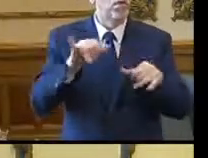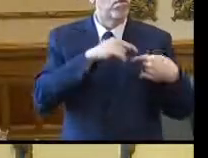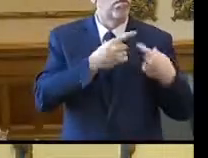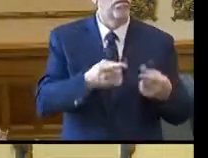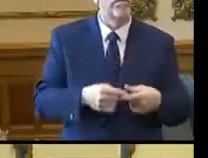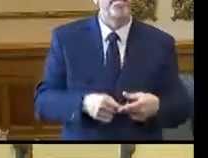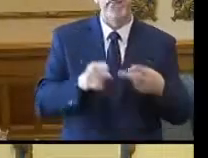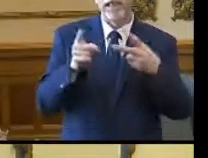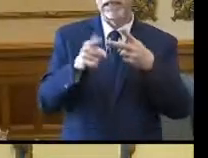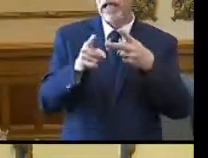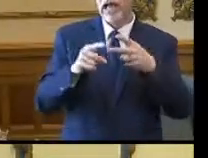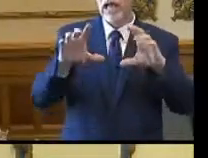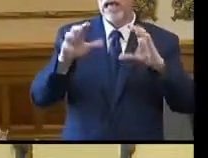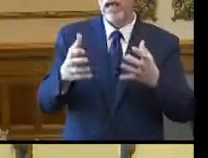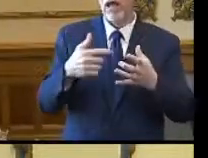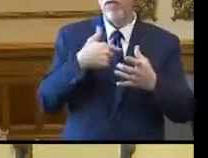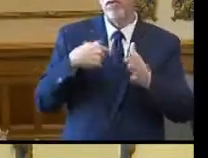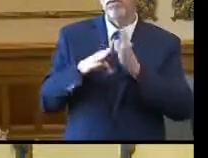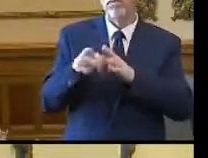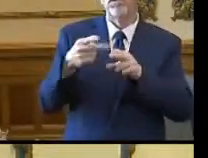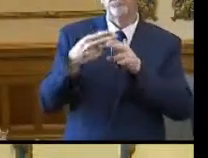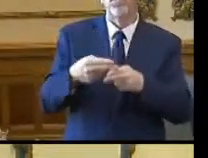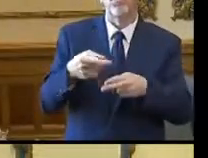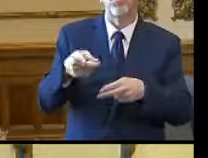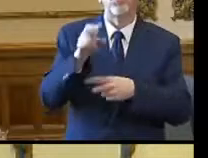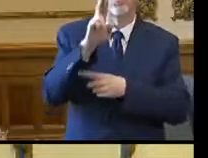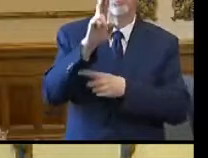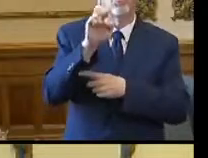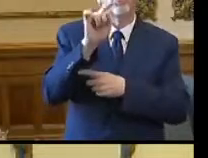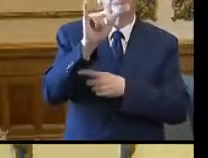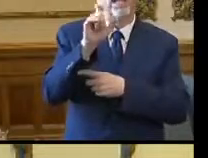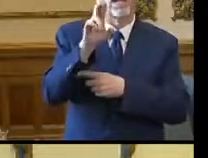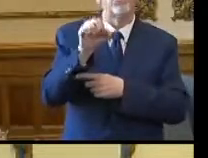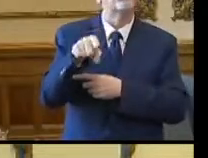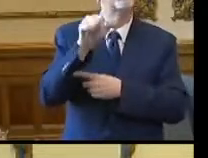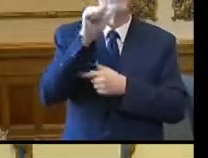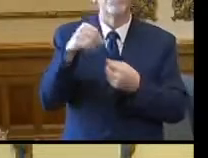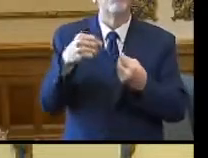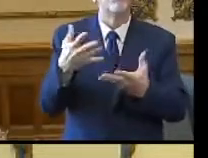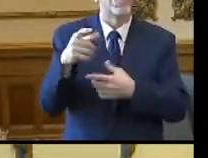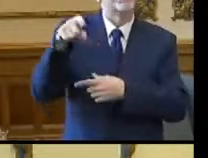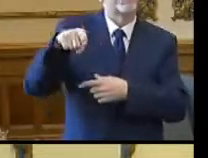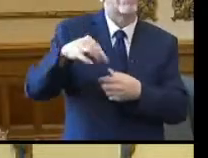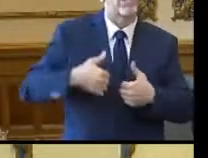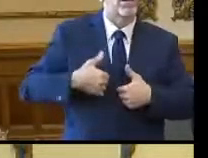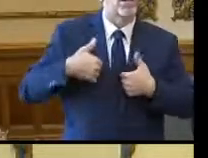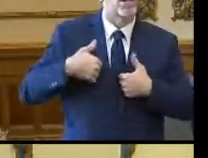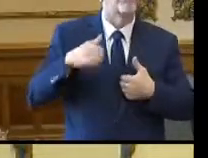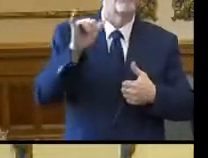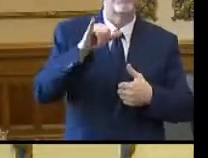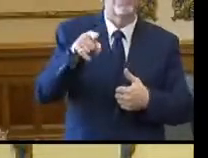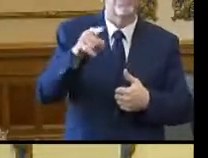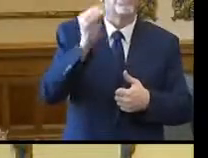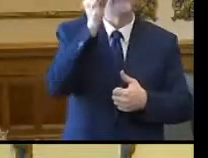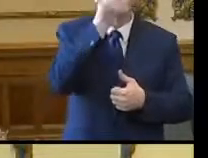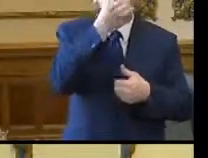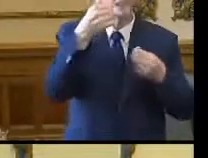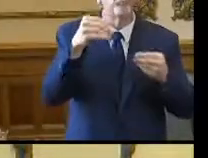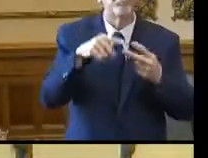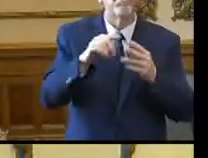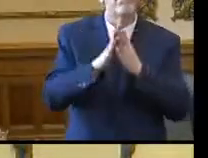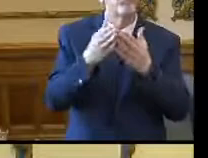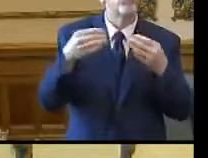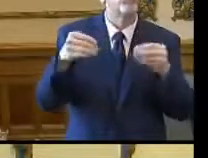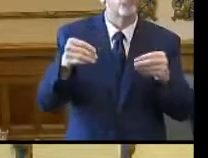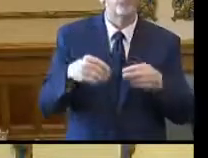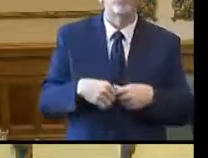early as well as protecting our staff, which is really important. Our incident command team meets twice a day for the